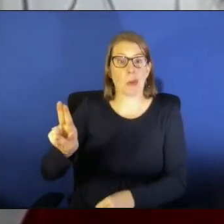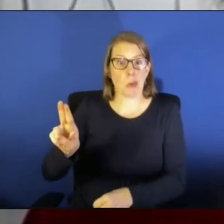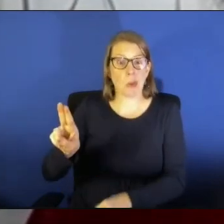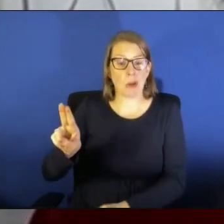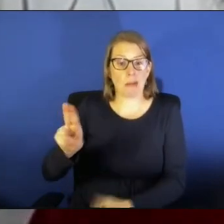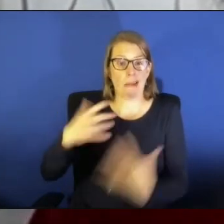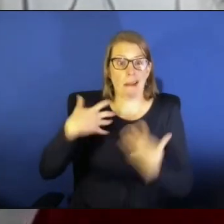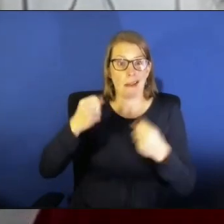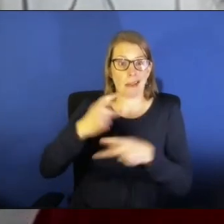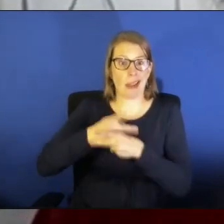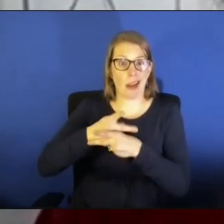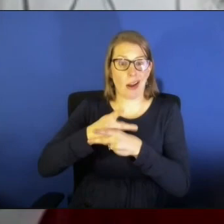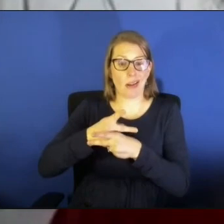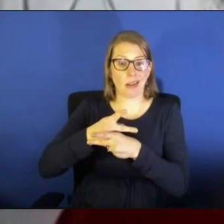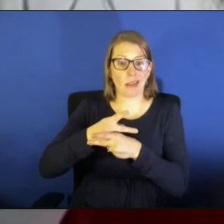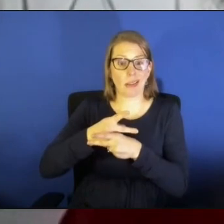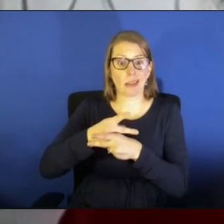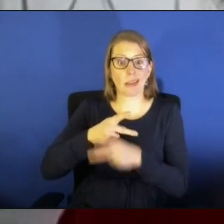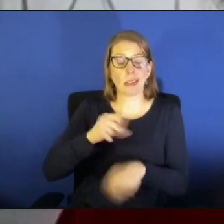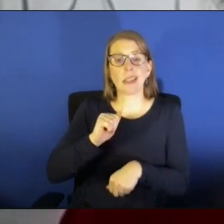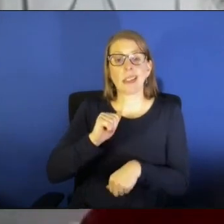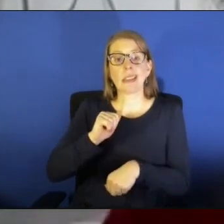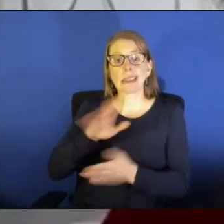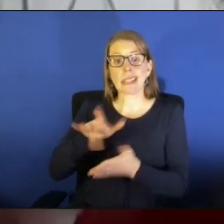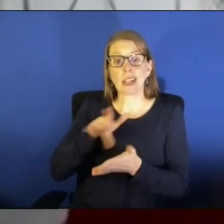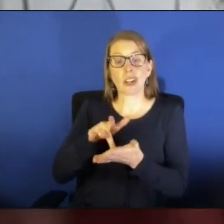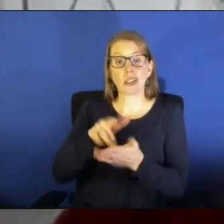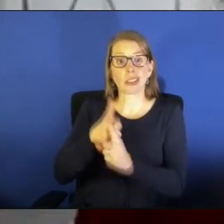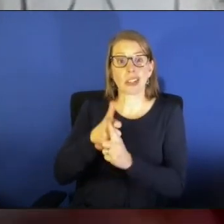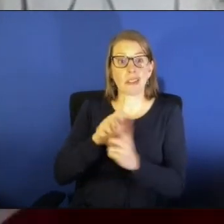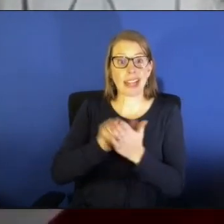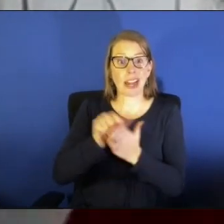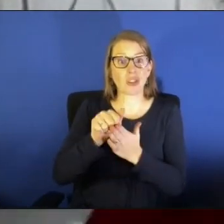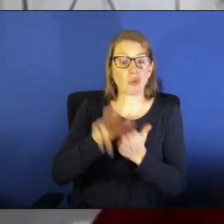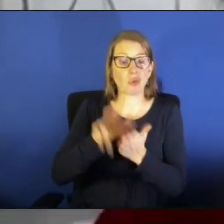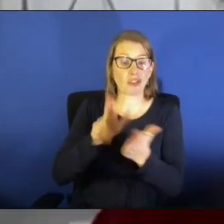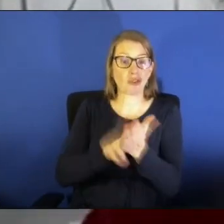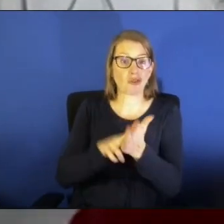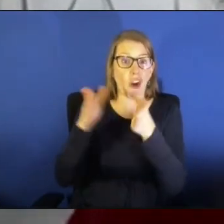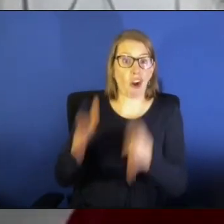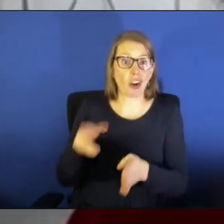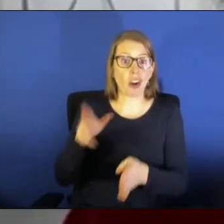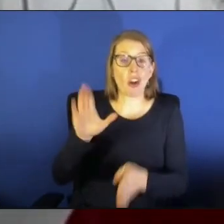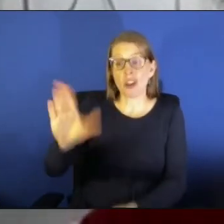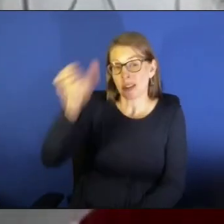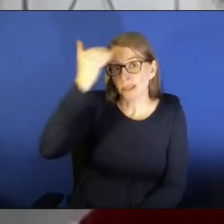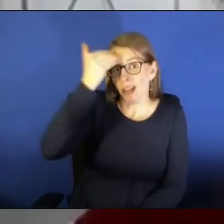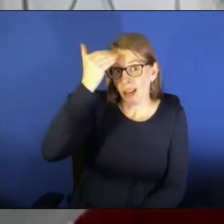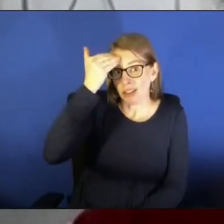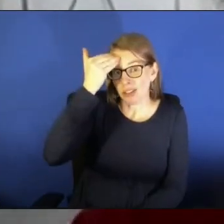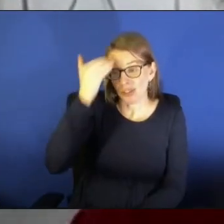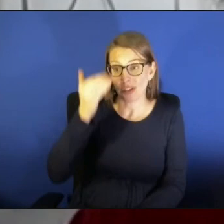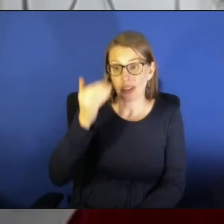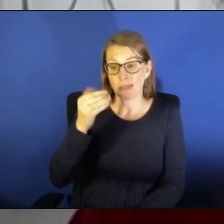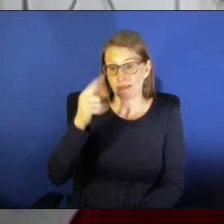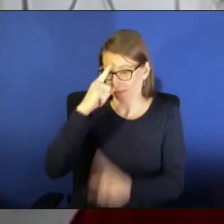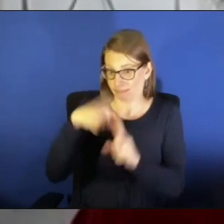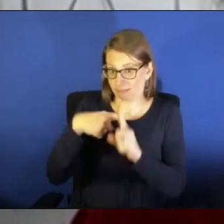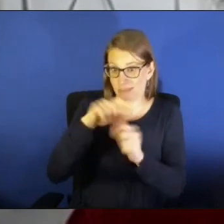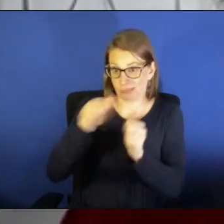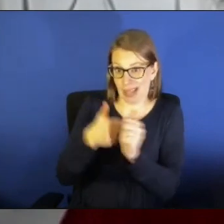healthcare system as a cancer registrar. So her knowledge and keeping positive behind me